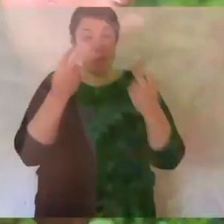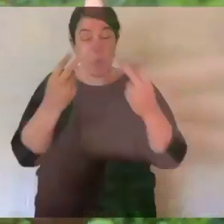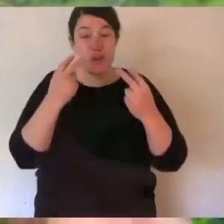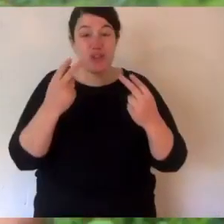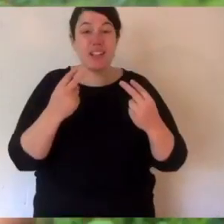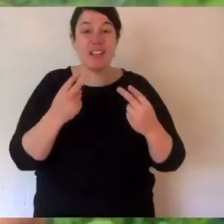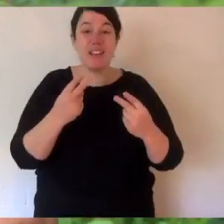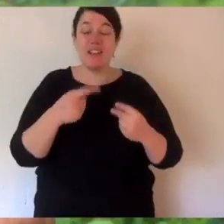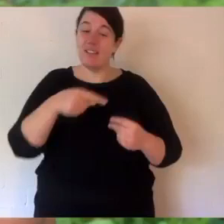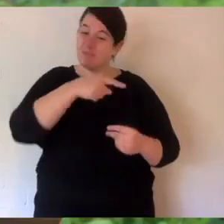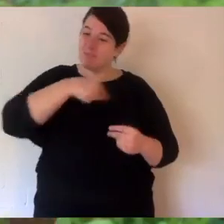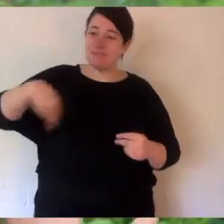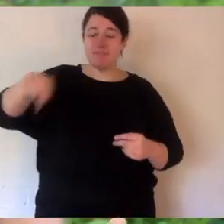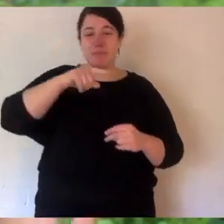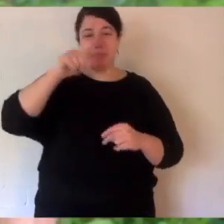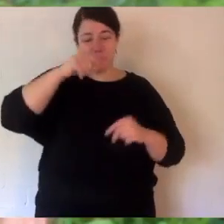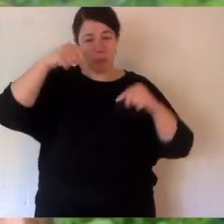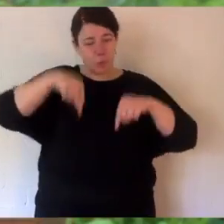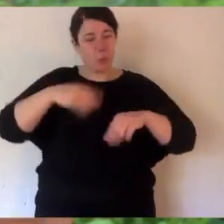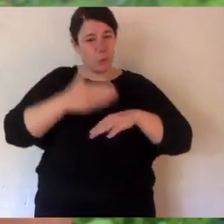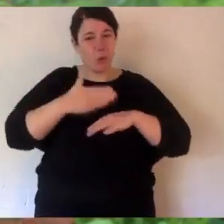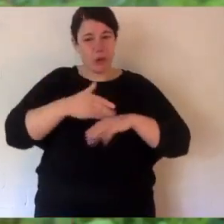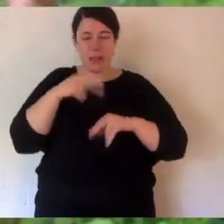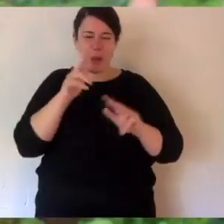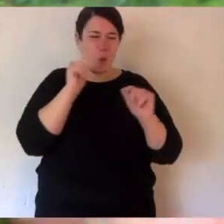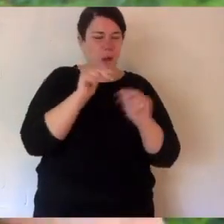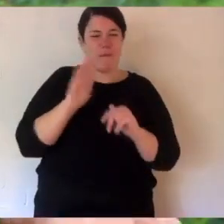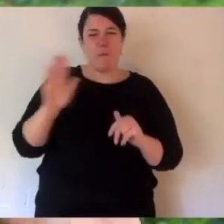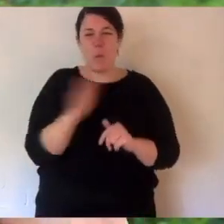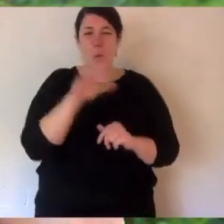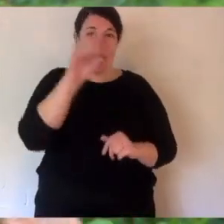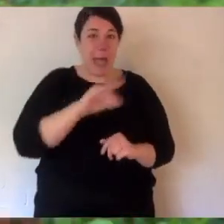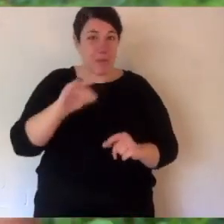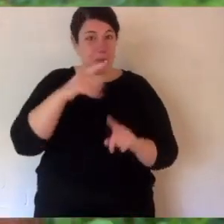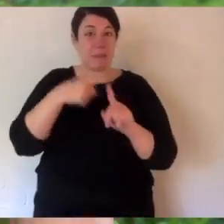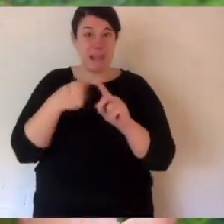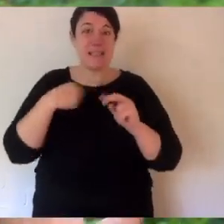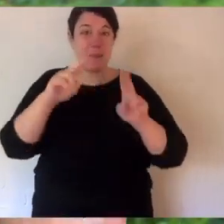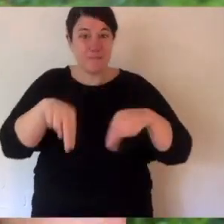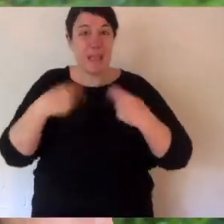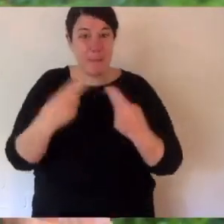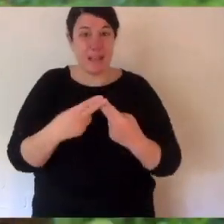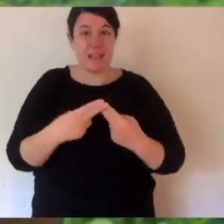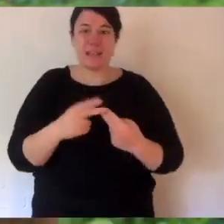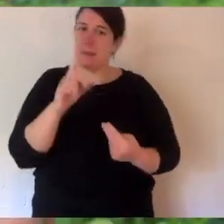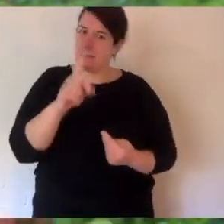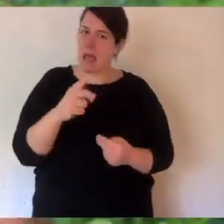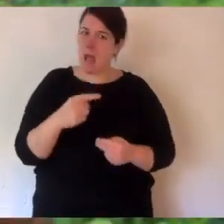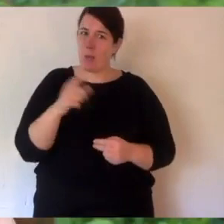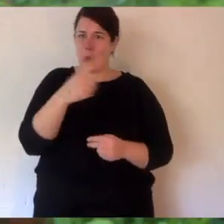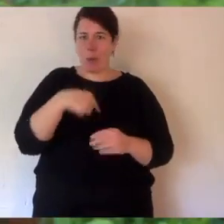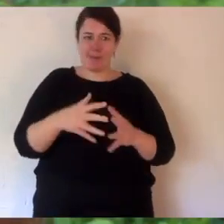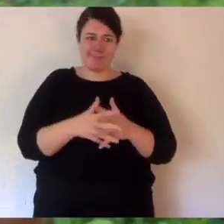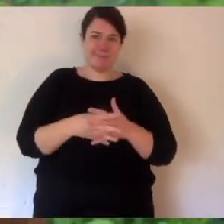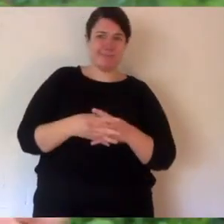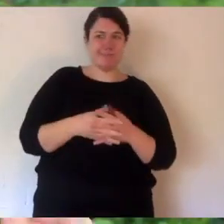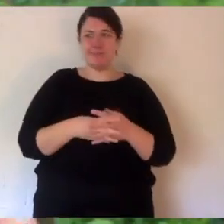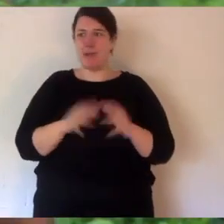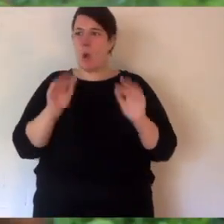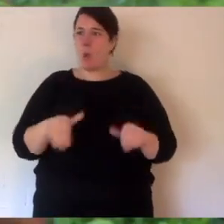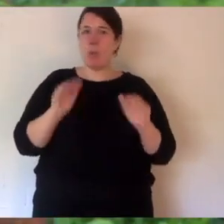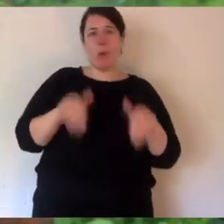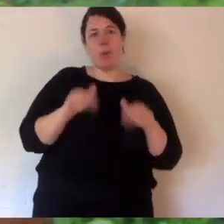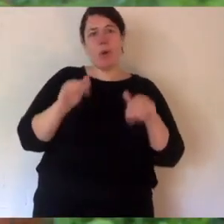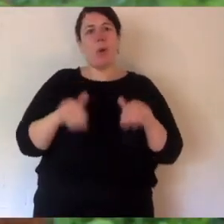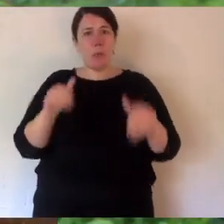Thanks for watching, everyone. The keepers and I are looking after all of our animals and our families. But we all have a bit of extra time at the moment,